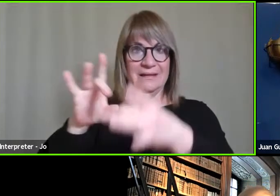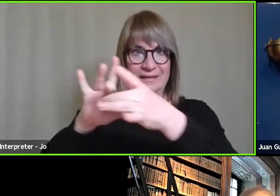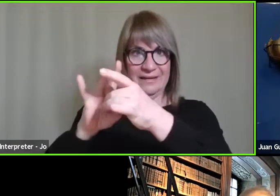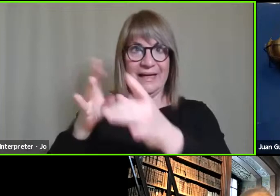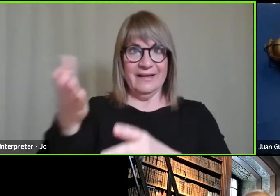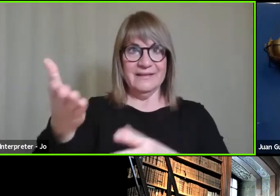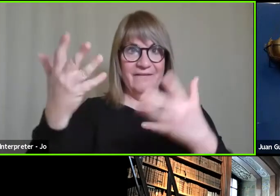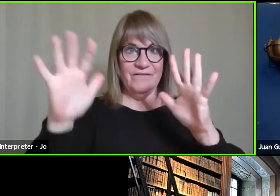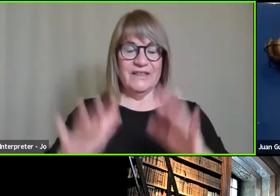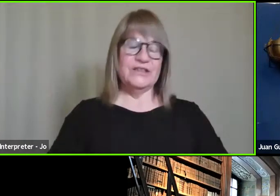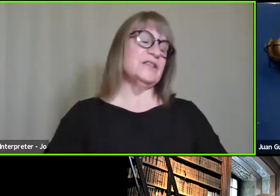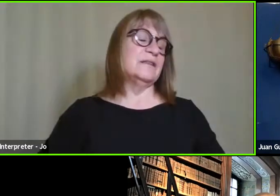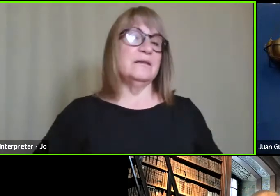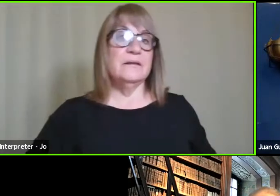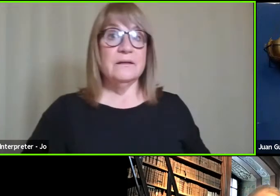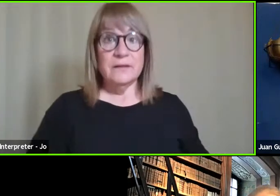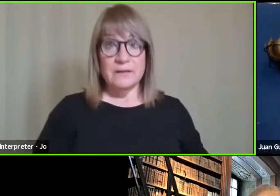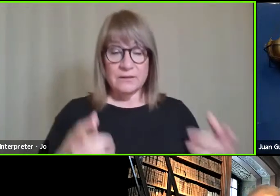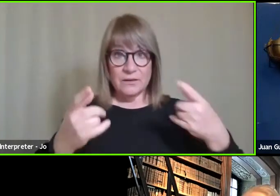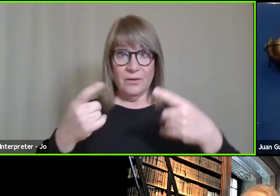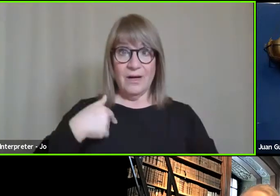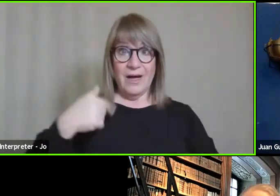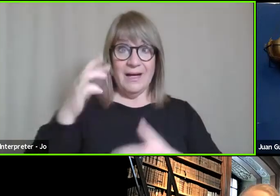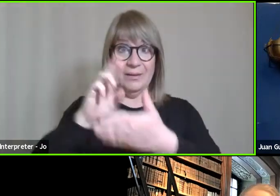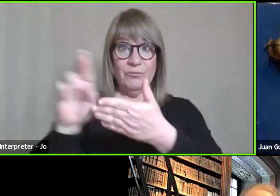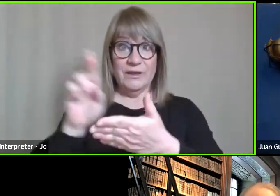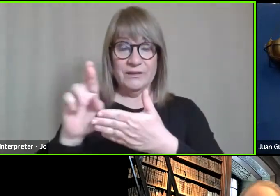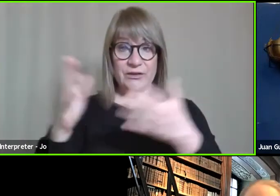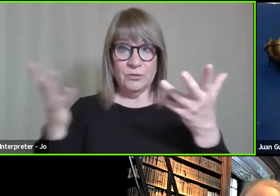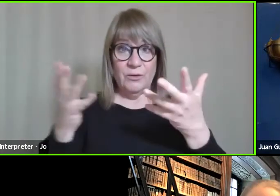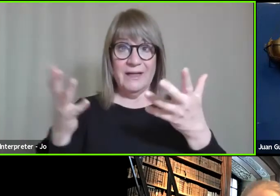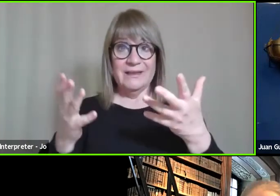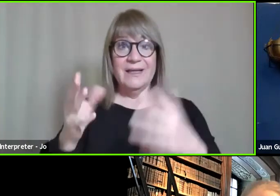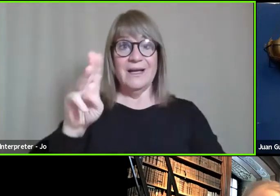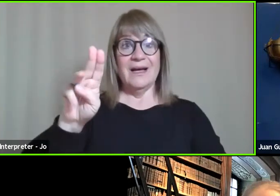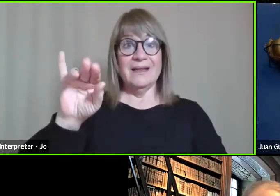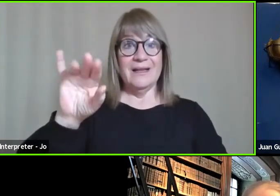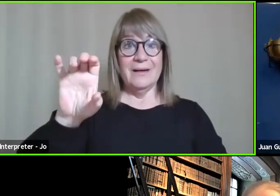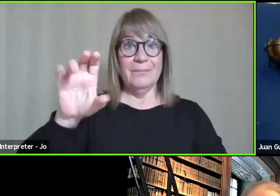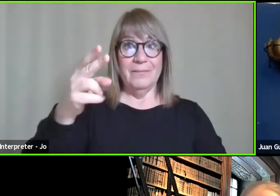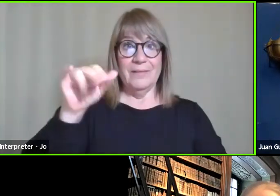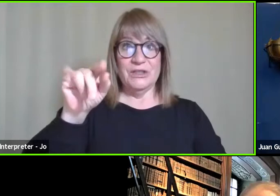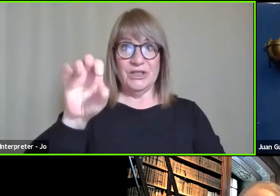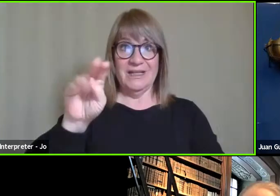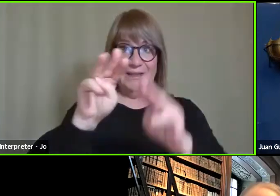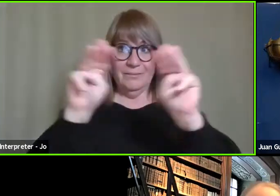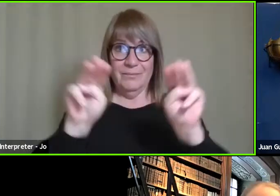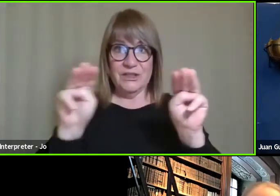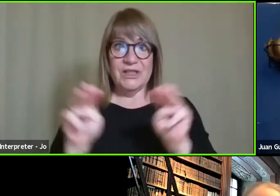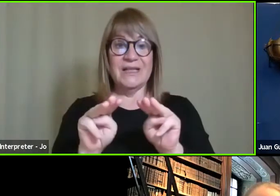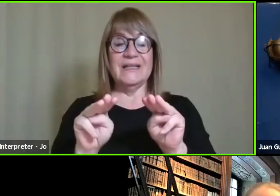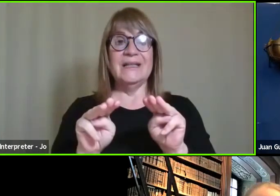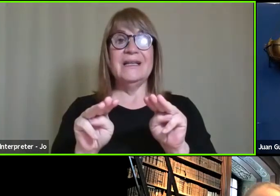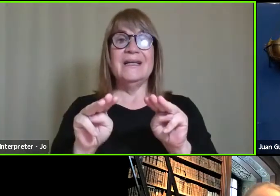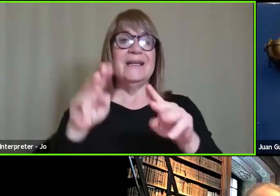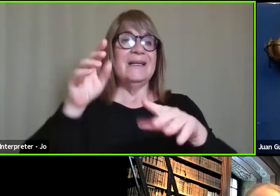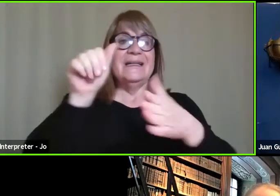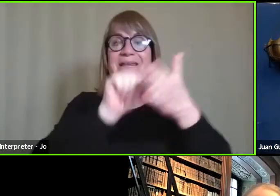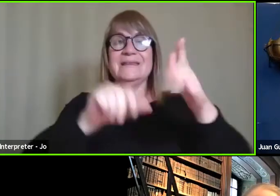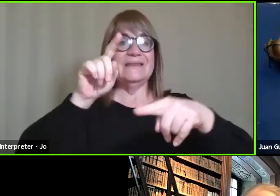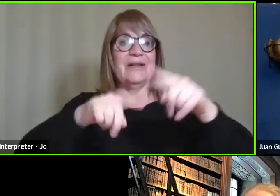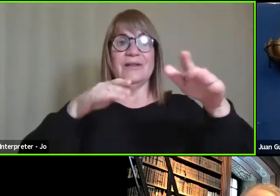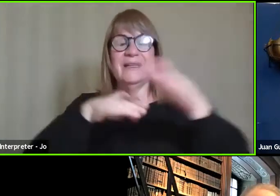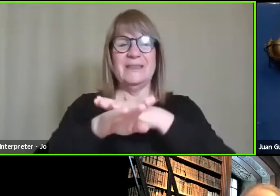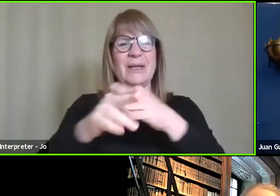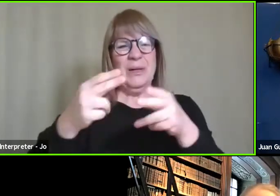um so i am doing research on the michigan uh sterilization records um very very briefly